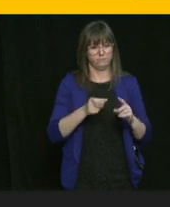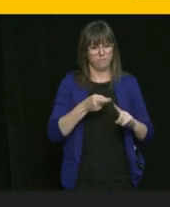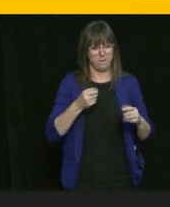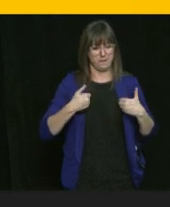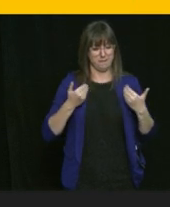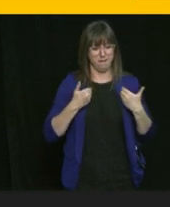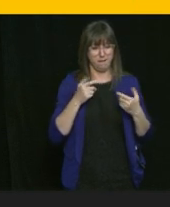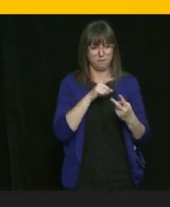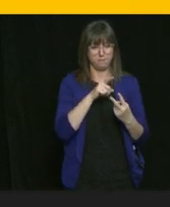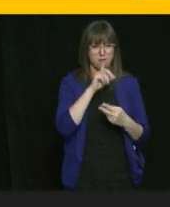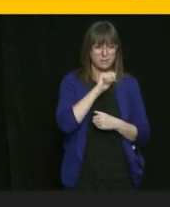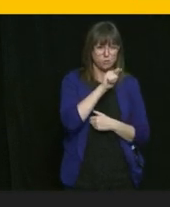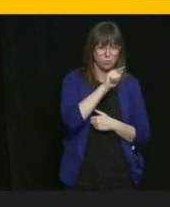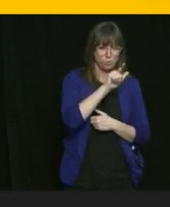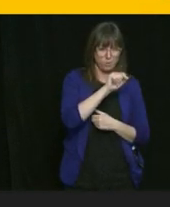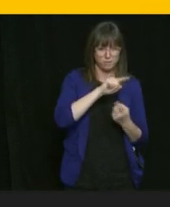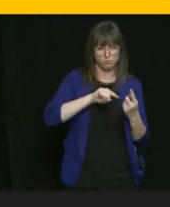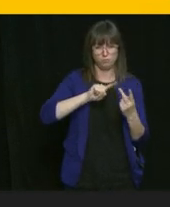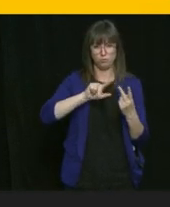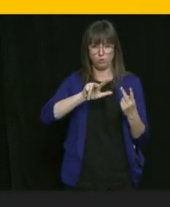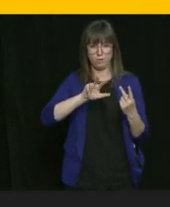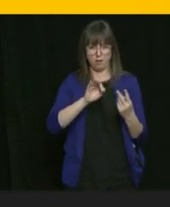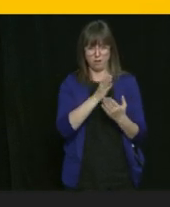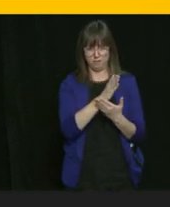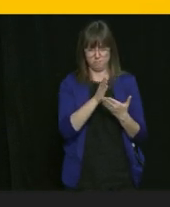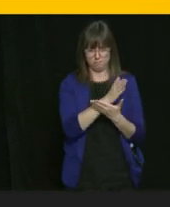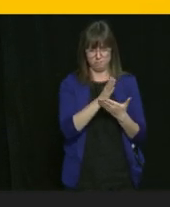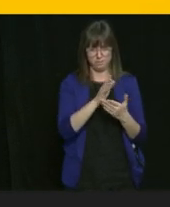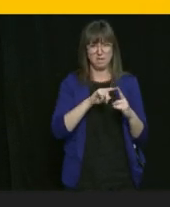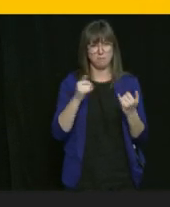aged 20 to 39 years, we are now seeing a